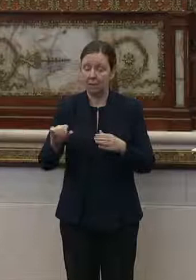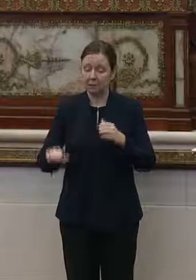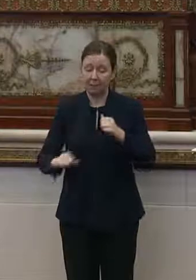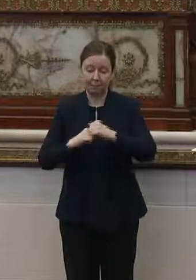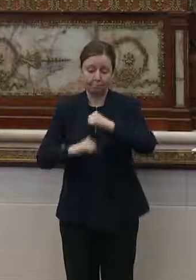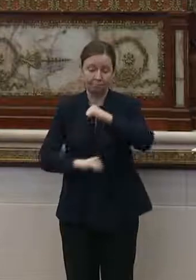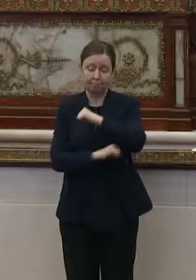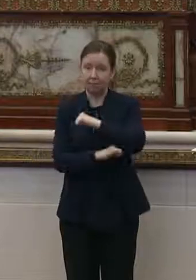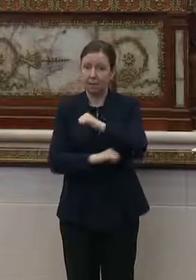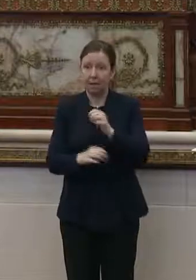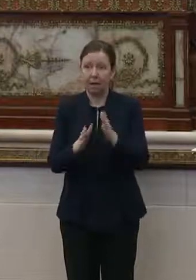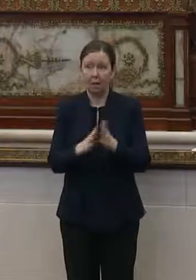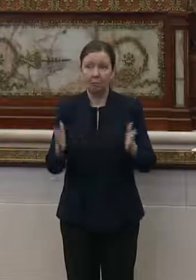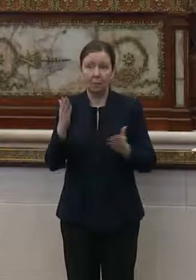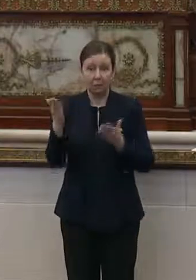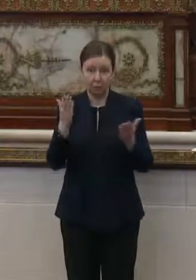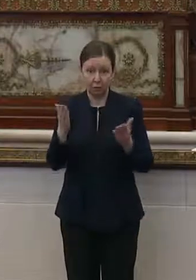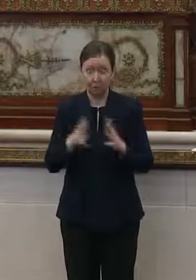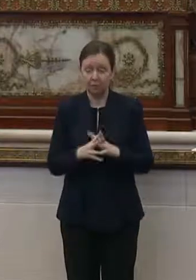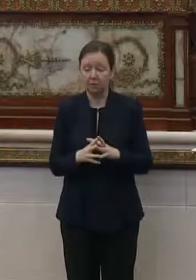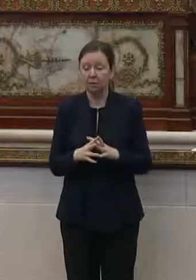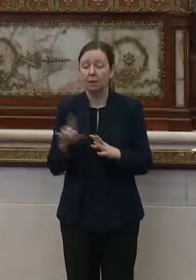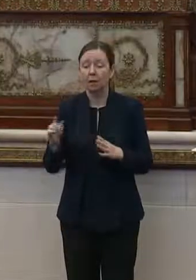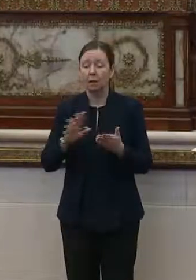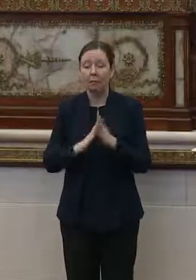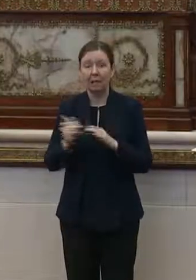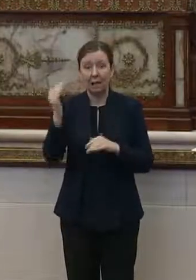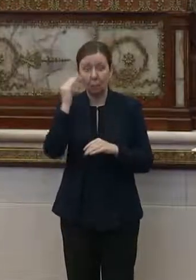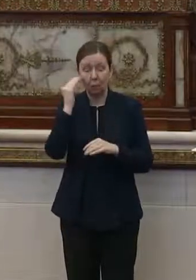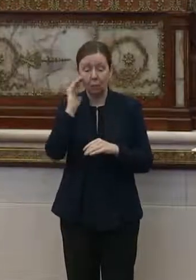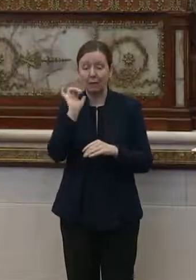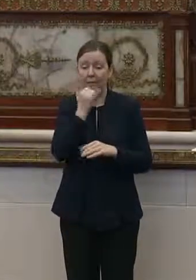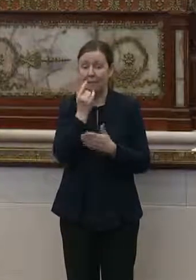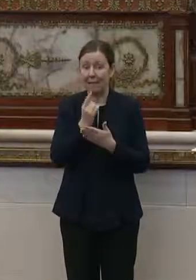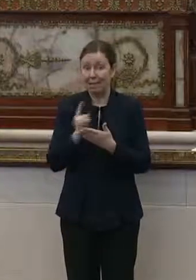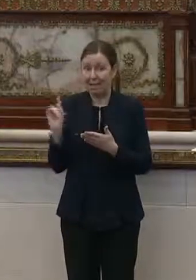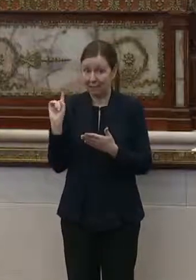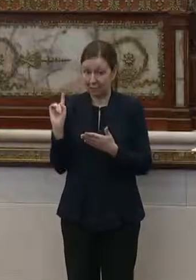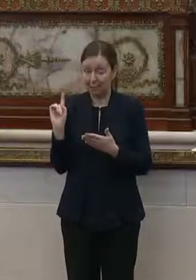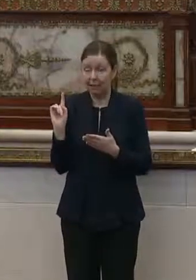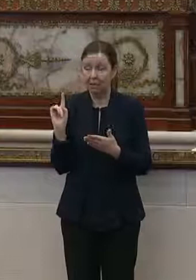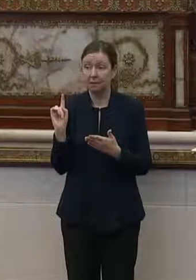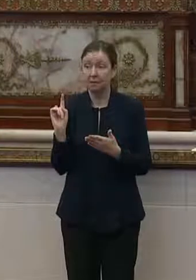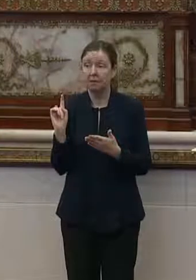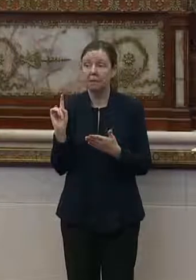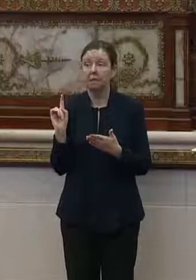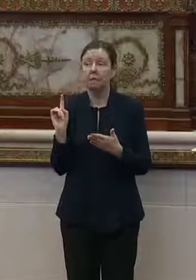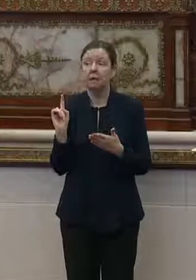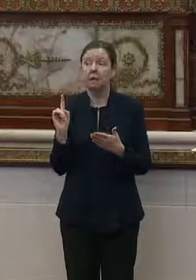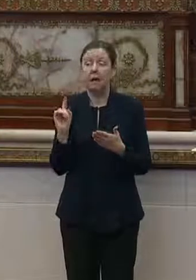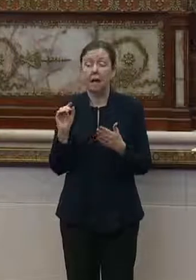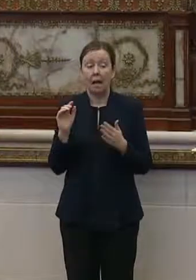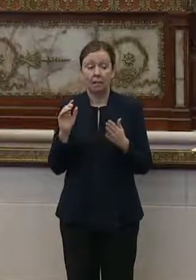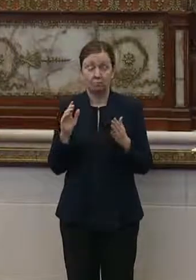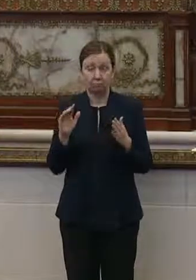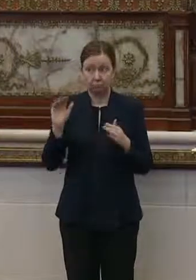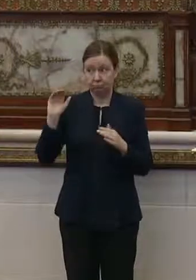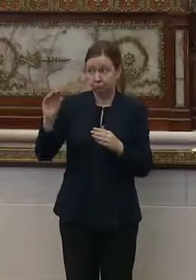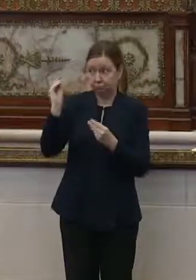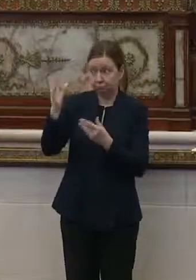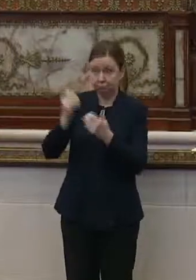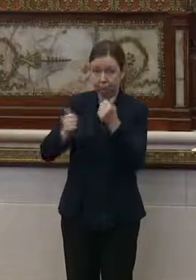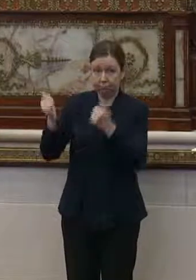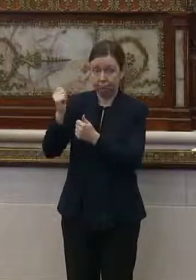public service. While I only became aware of the mistake last week and immediately took steps to alert the administration to the